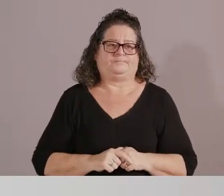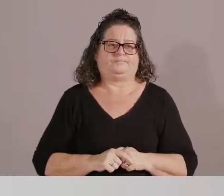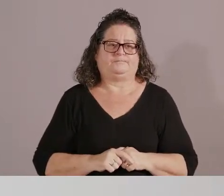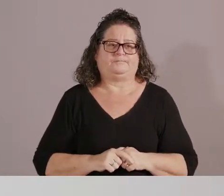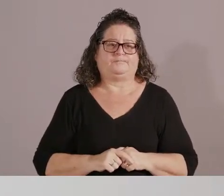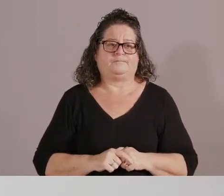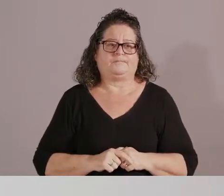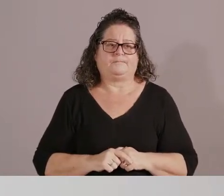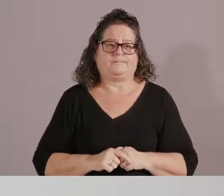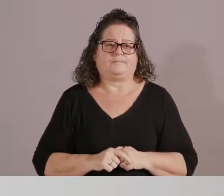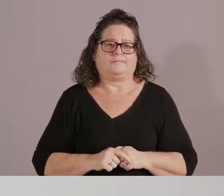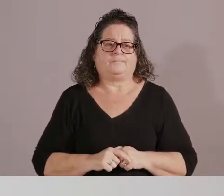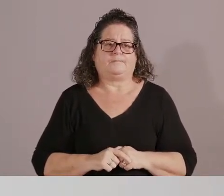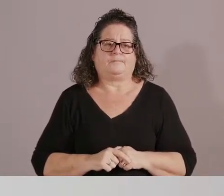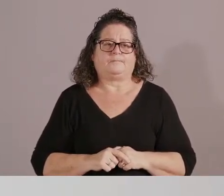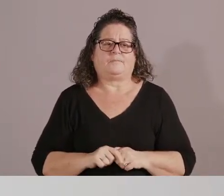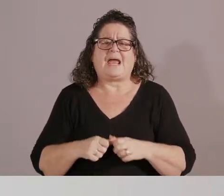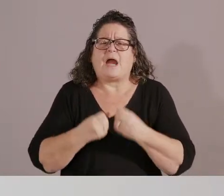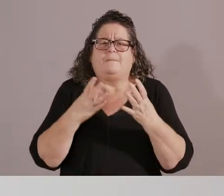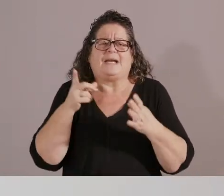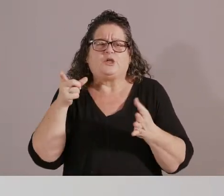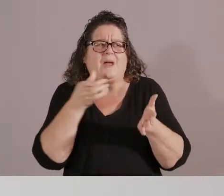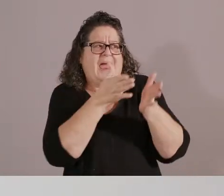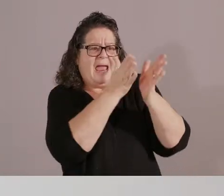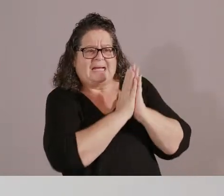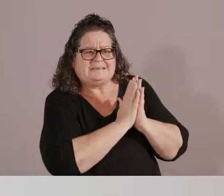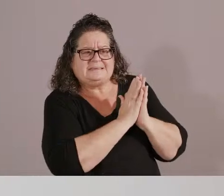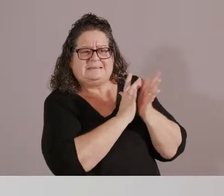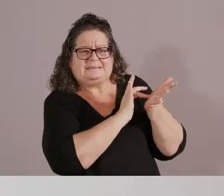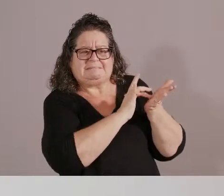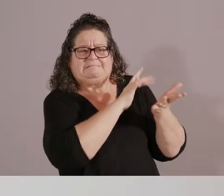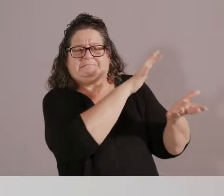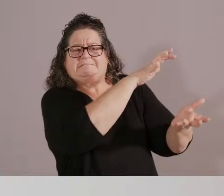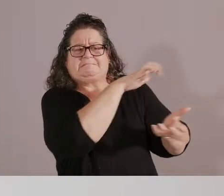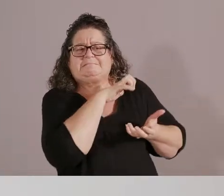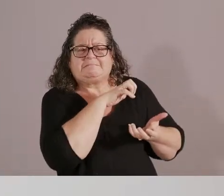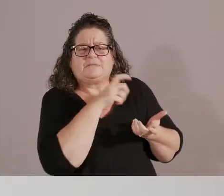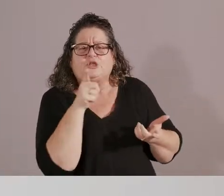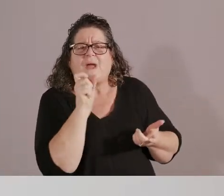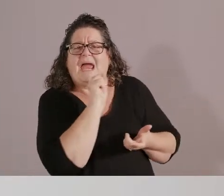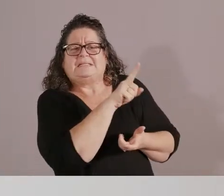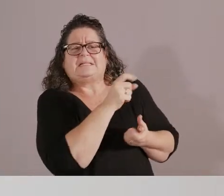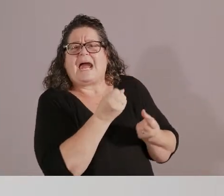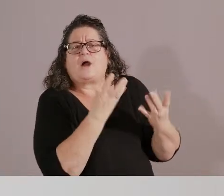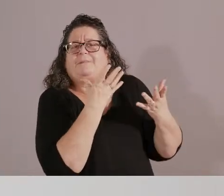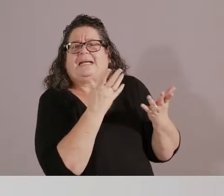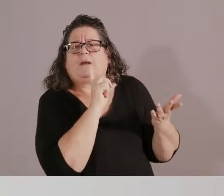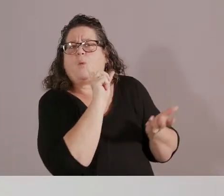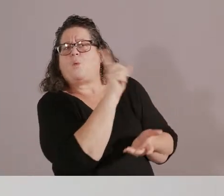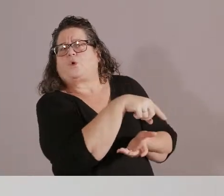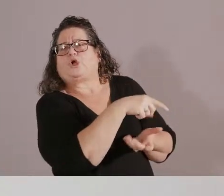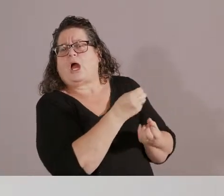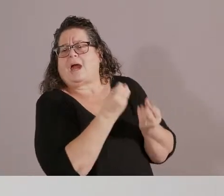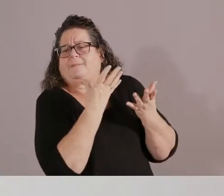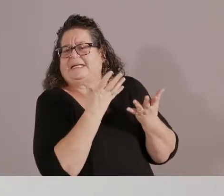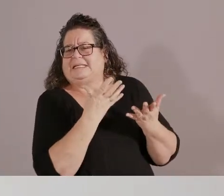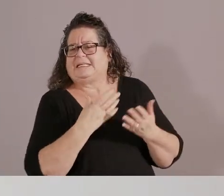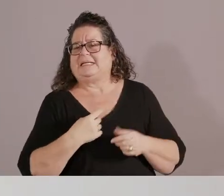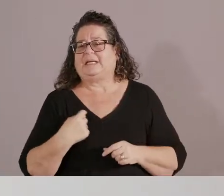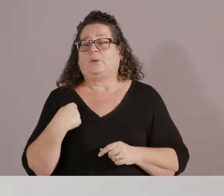last weekend. We asked for an immediate emergency dose of allocation